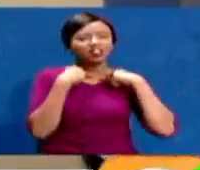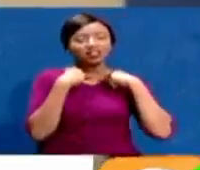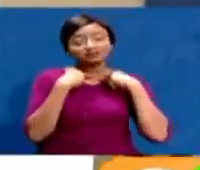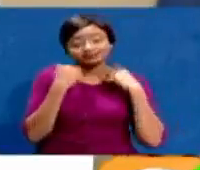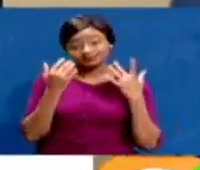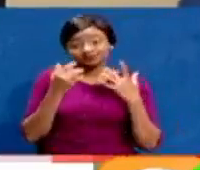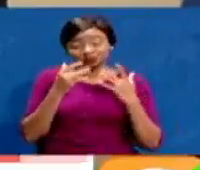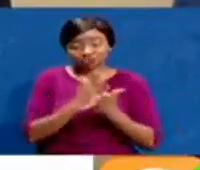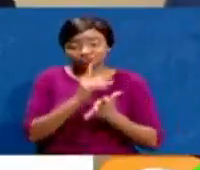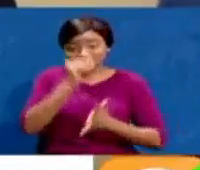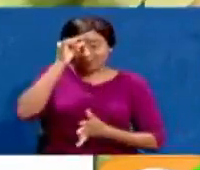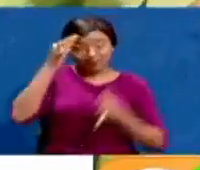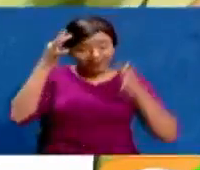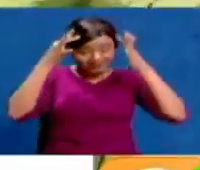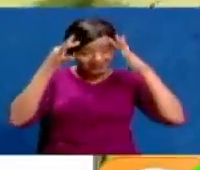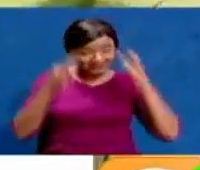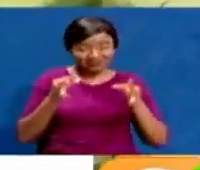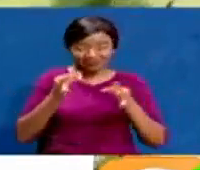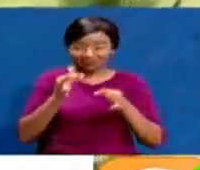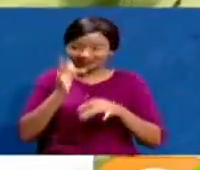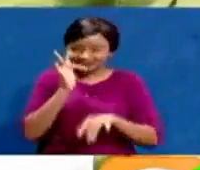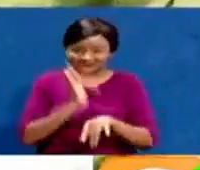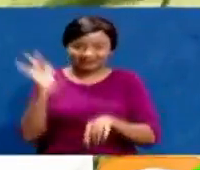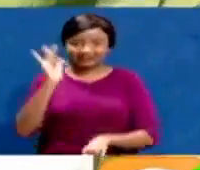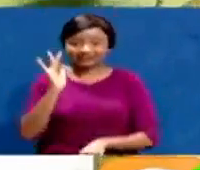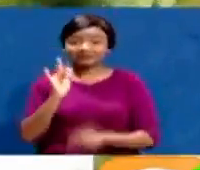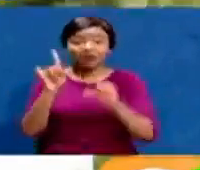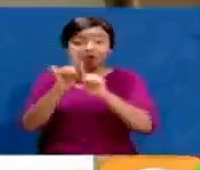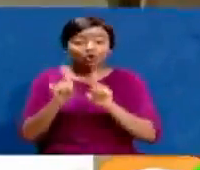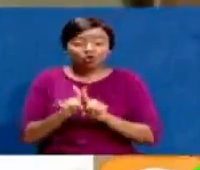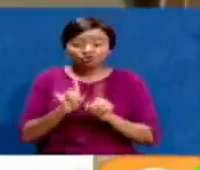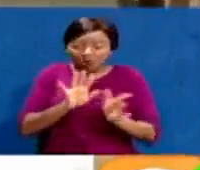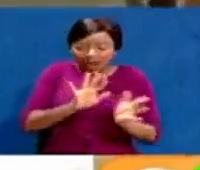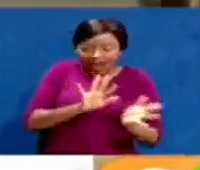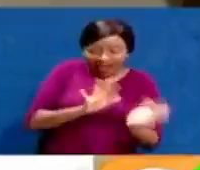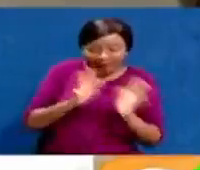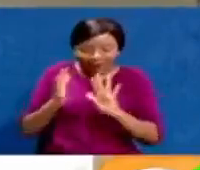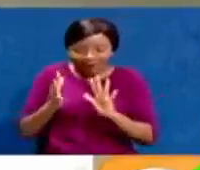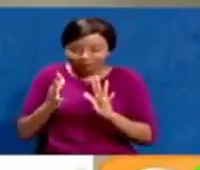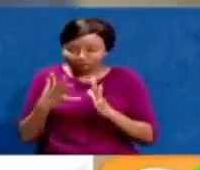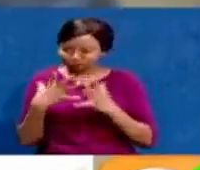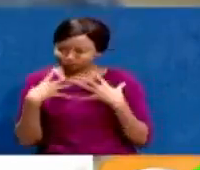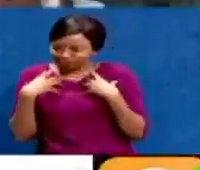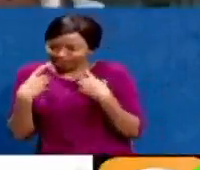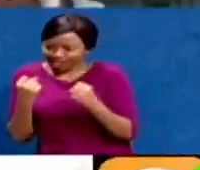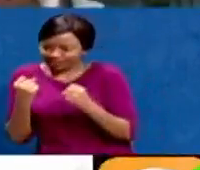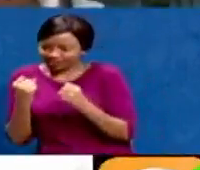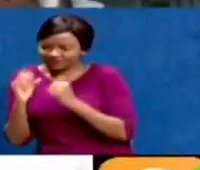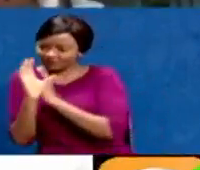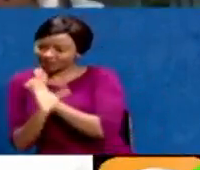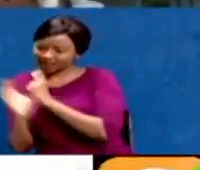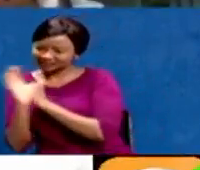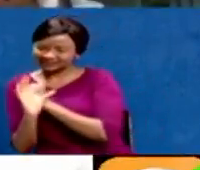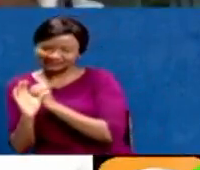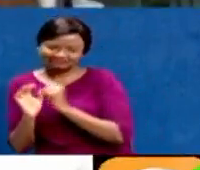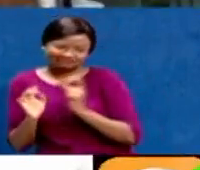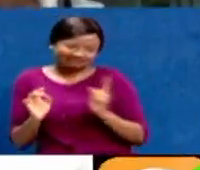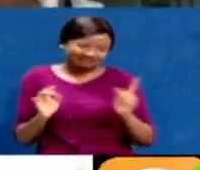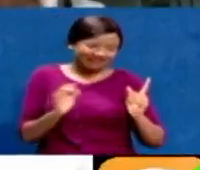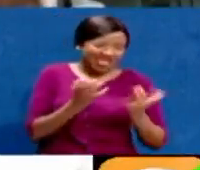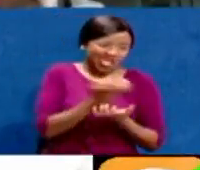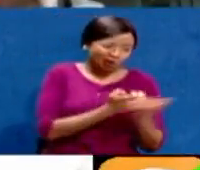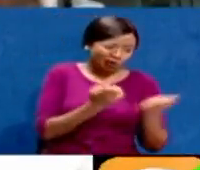sensitive decision for government. The push and pull between the health of the economy and the health of the nation. What you already know about the